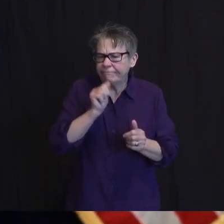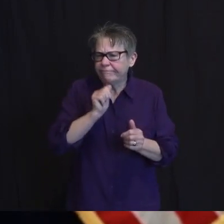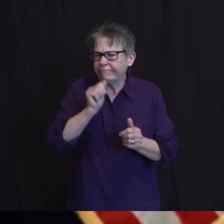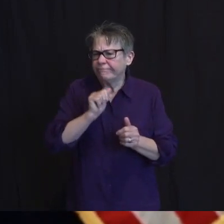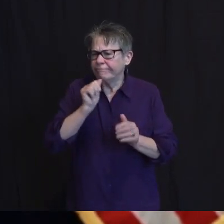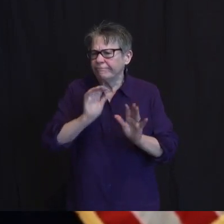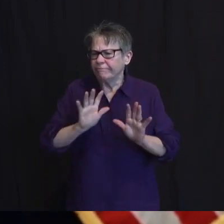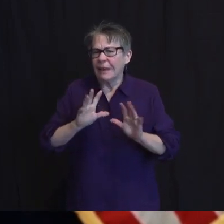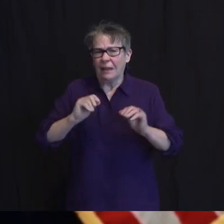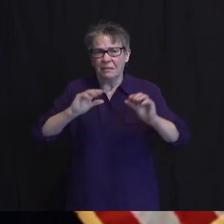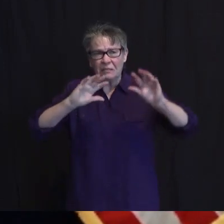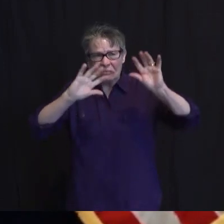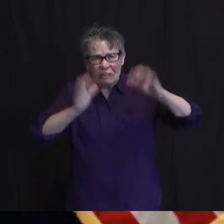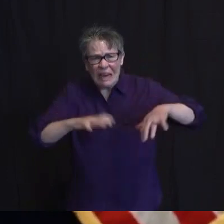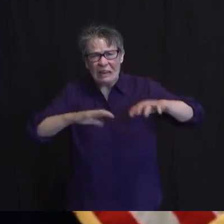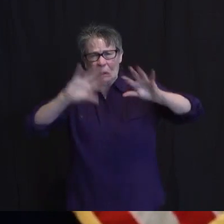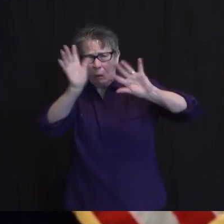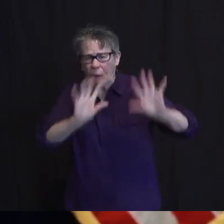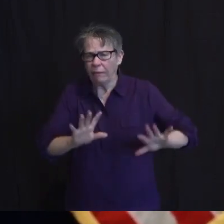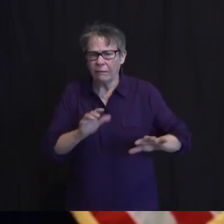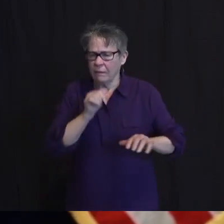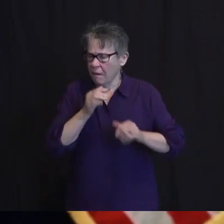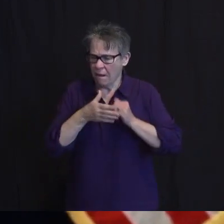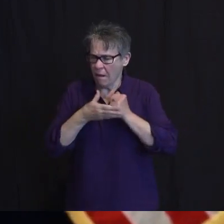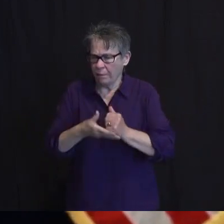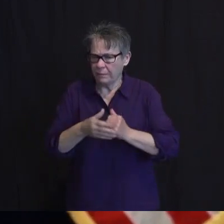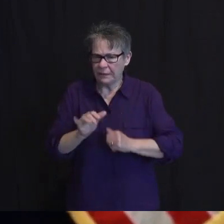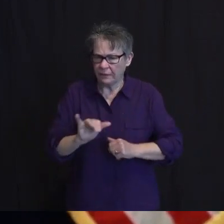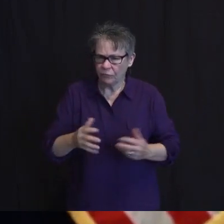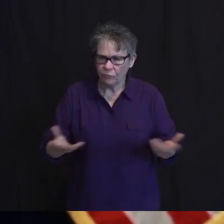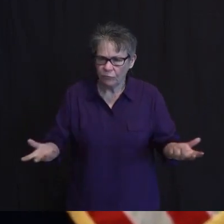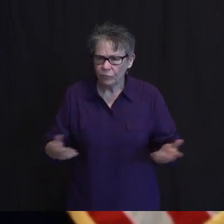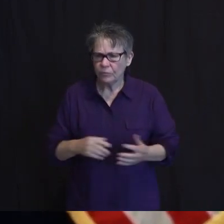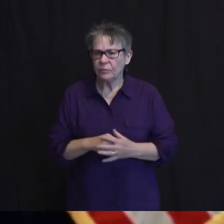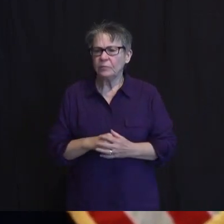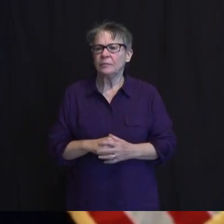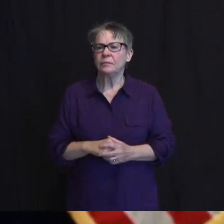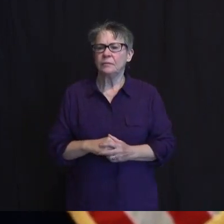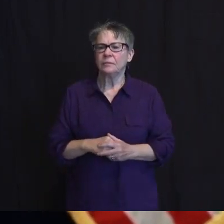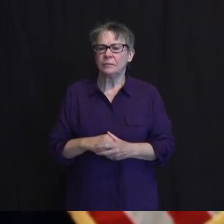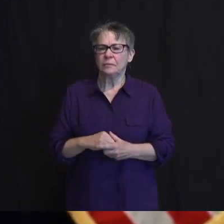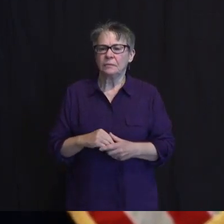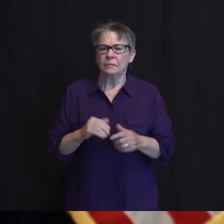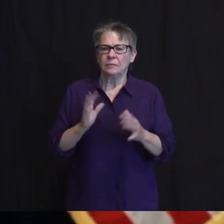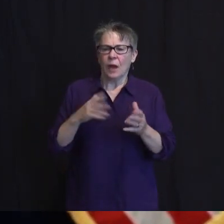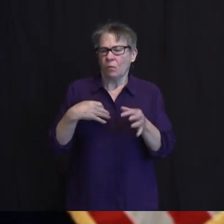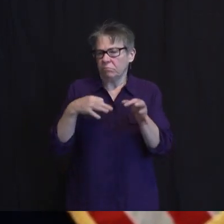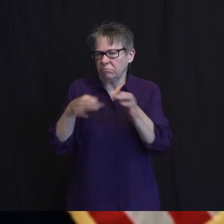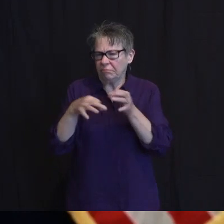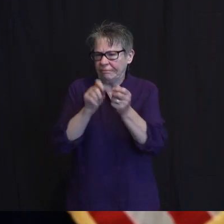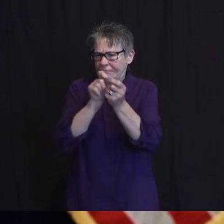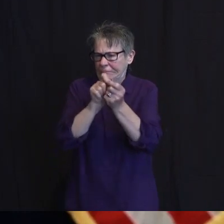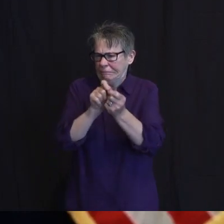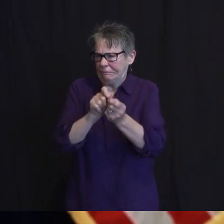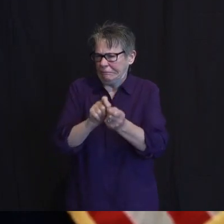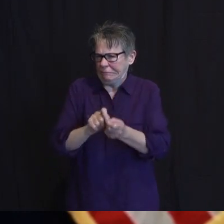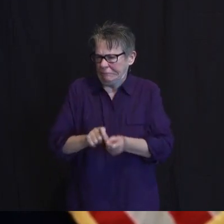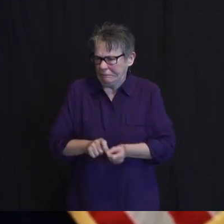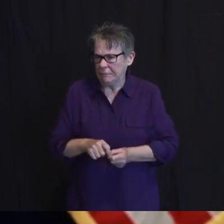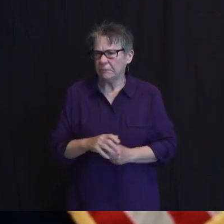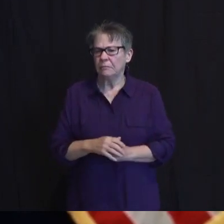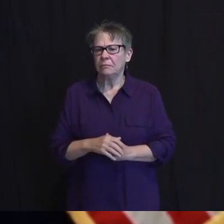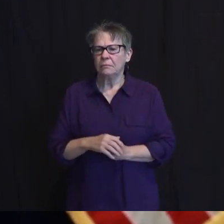the specifics on COVID-19 and coronavirus, I'd like to ask Pat Callahan to give us a quick sense of the weather this afternoon